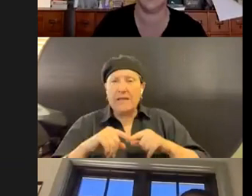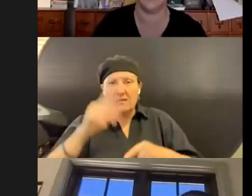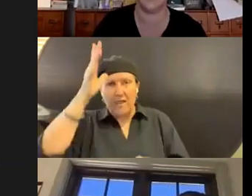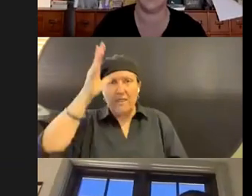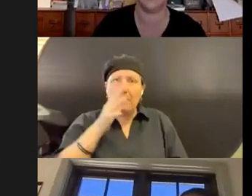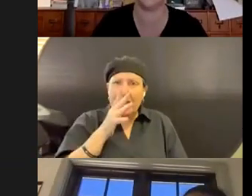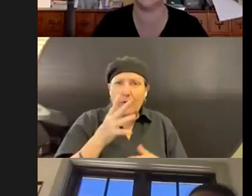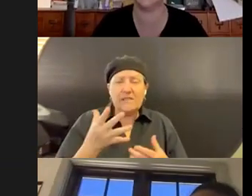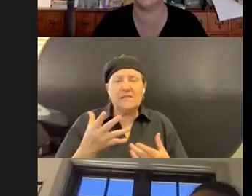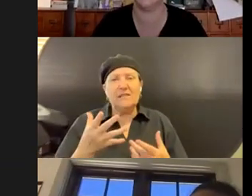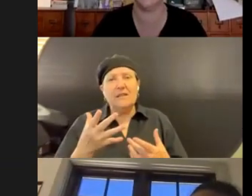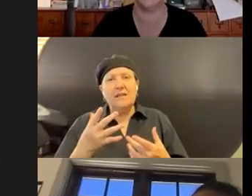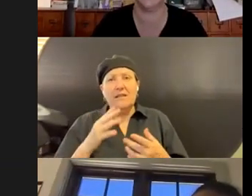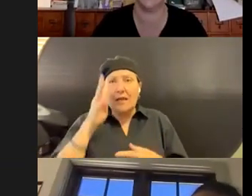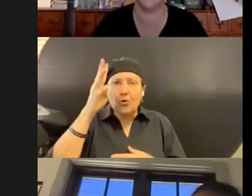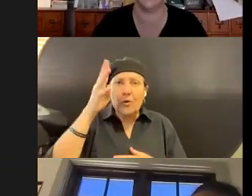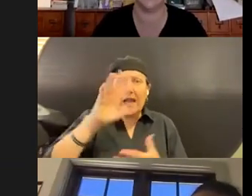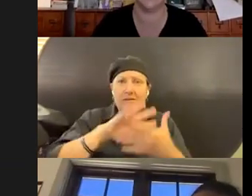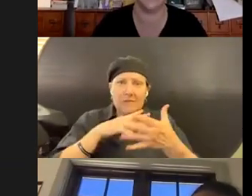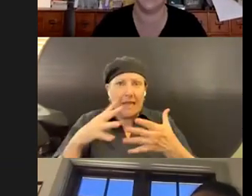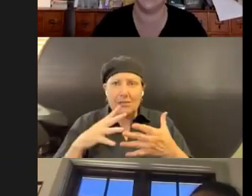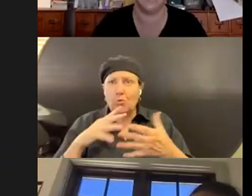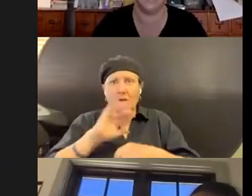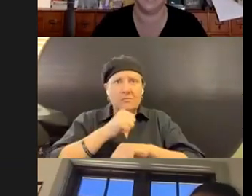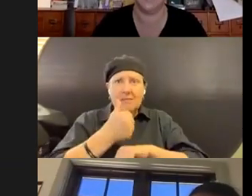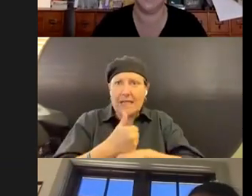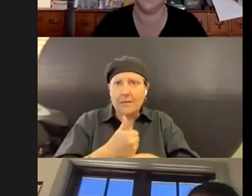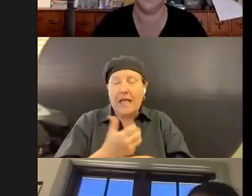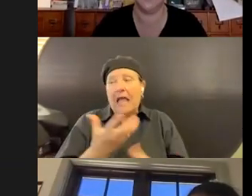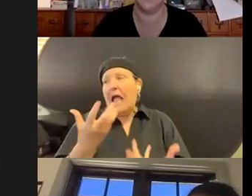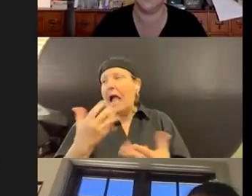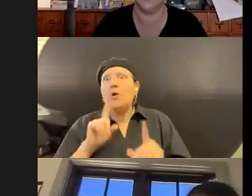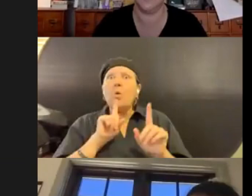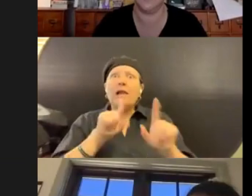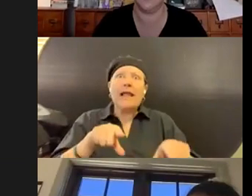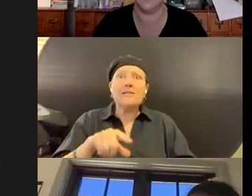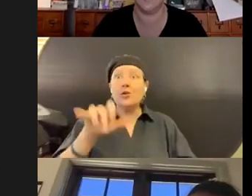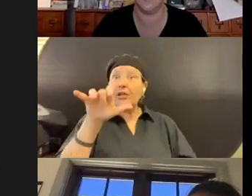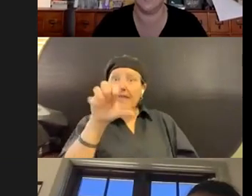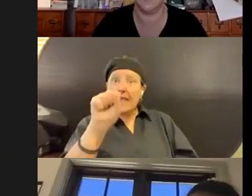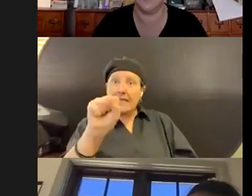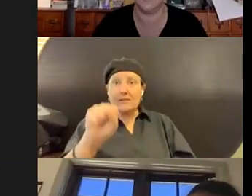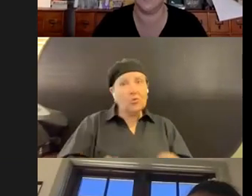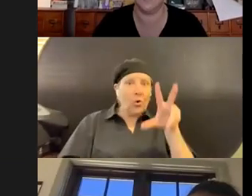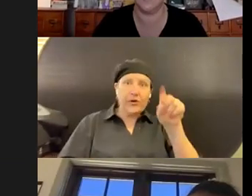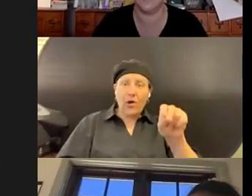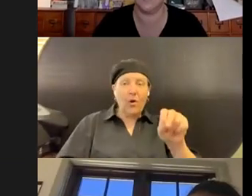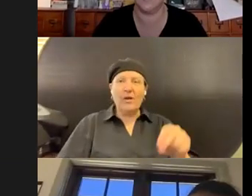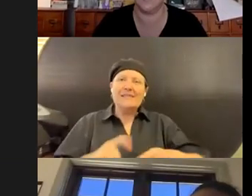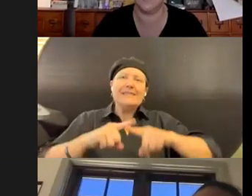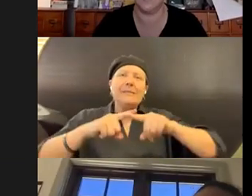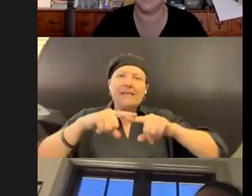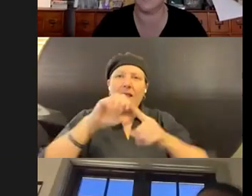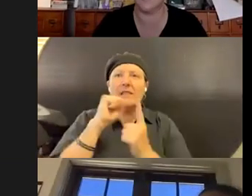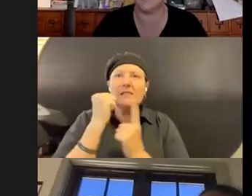creative scheduling. So I don't want to say yes or I don't want to say no, because that's really going to depend. Yeah, I want to clarify